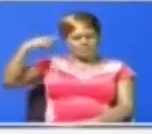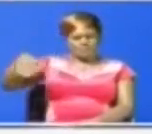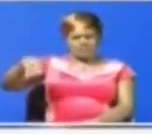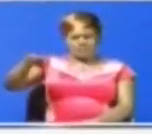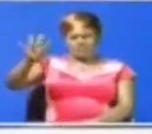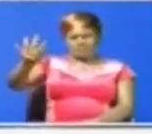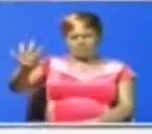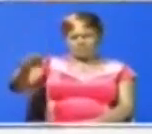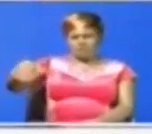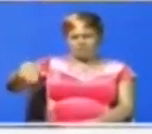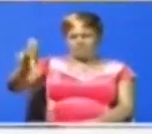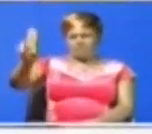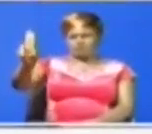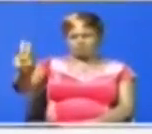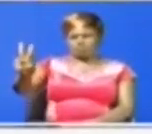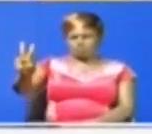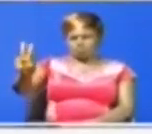2. They of Mathare,